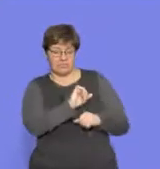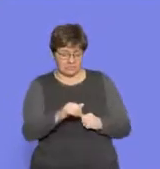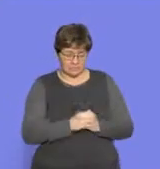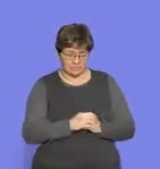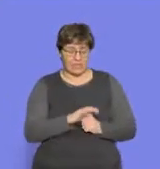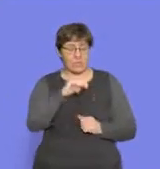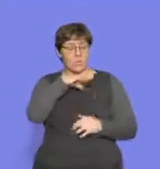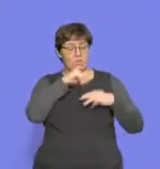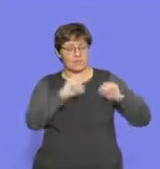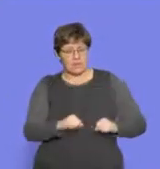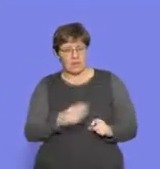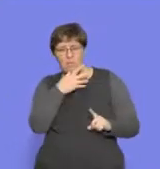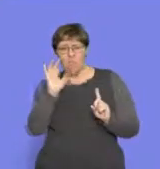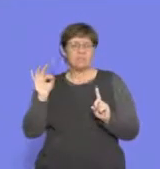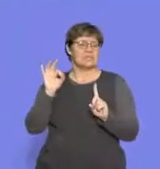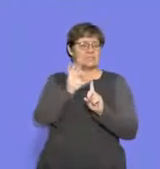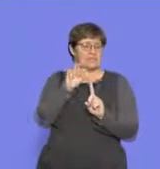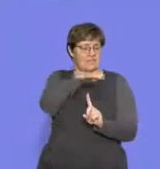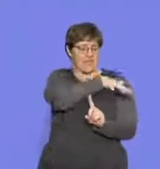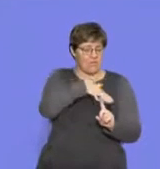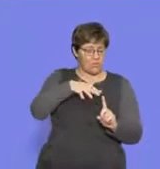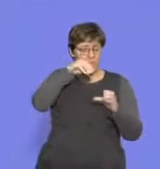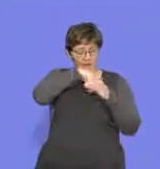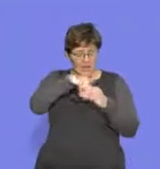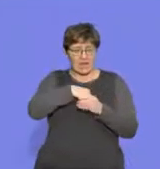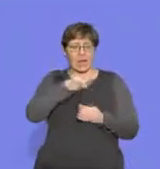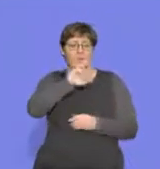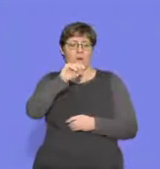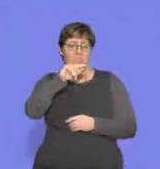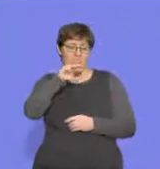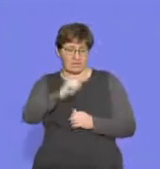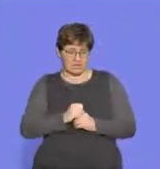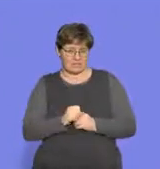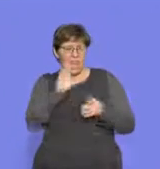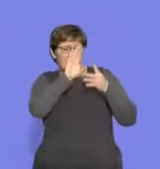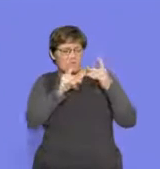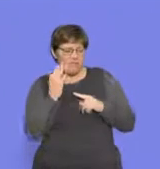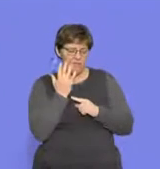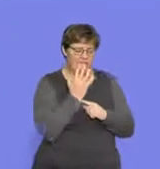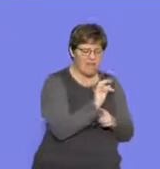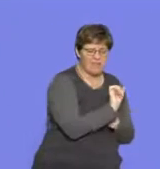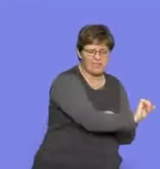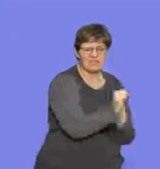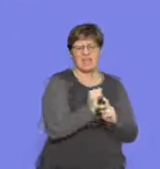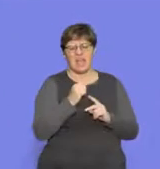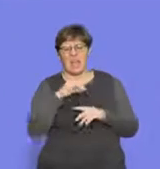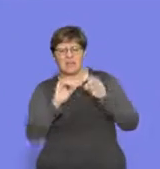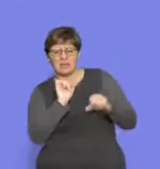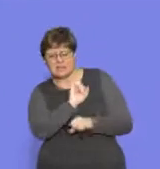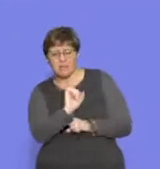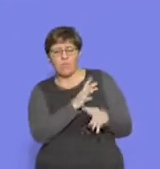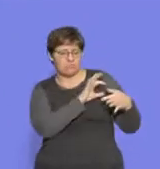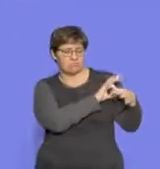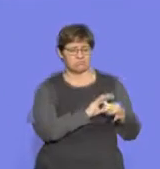An ecosystem is a specific area in a biome with characteristic vegetation in which there is a